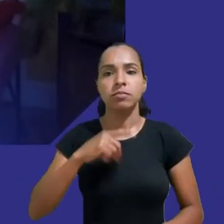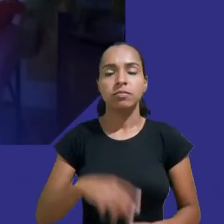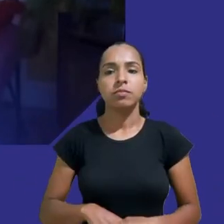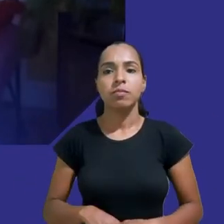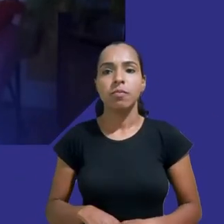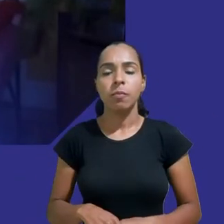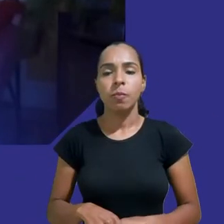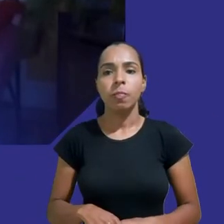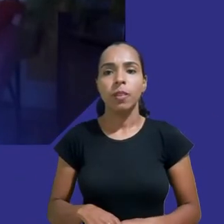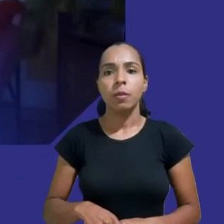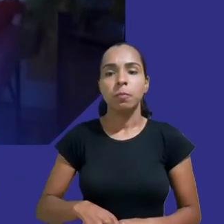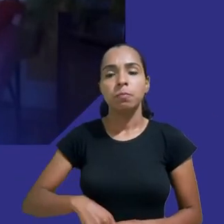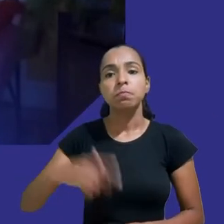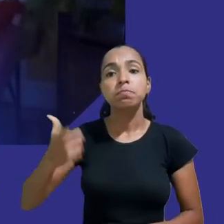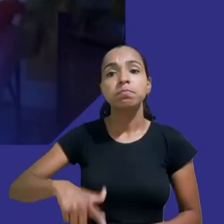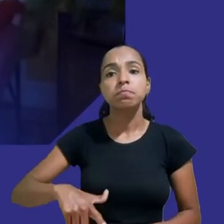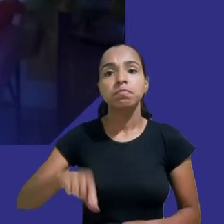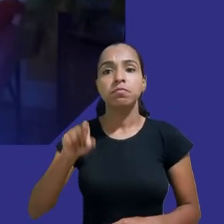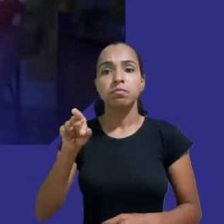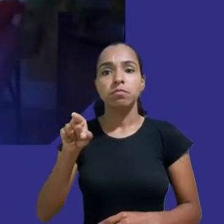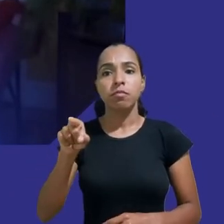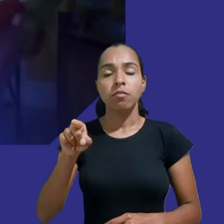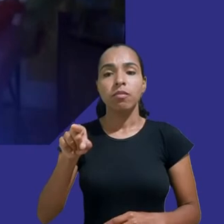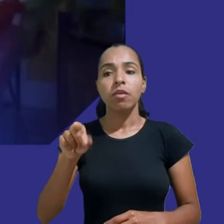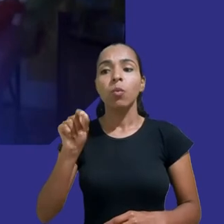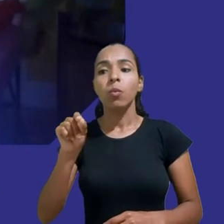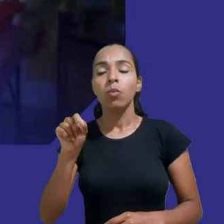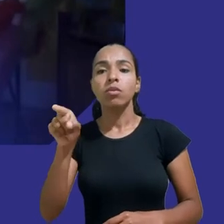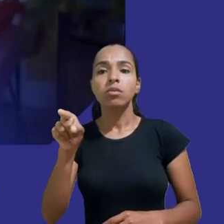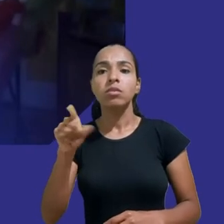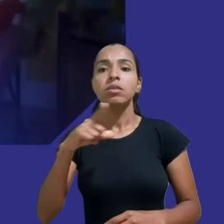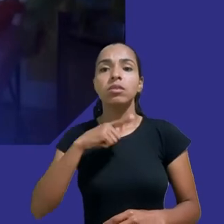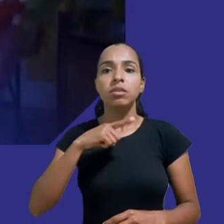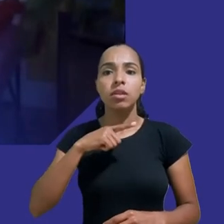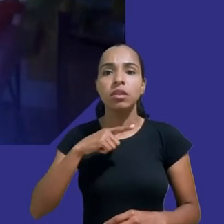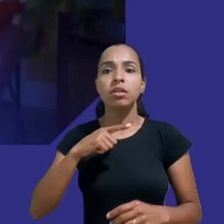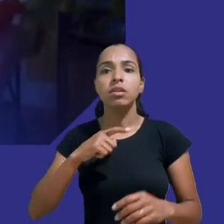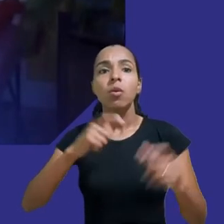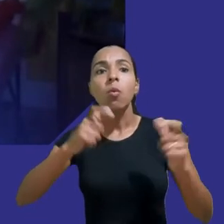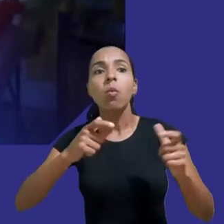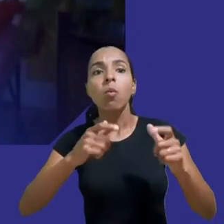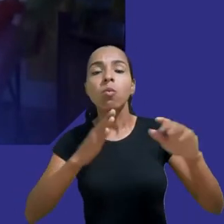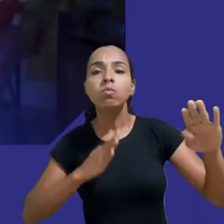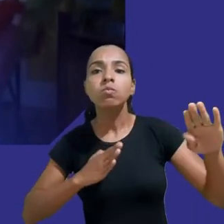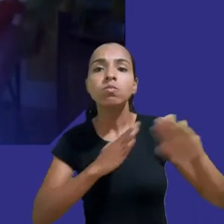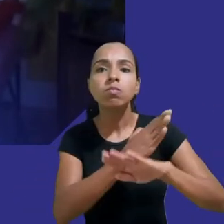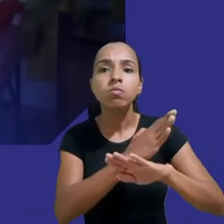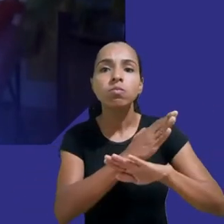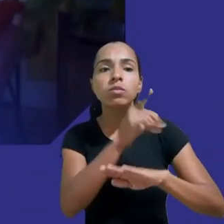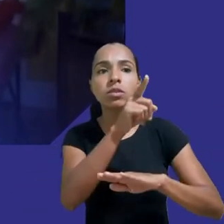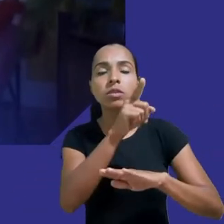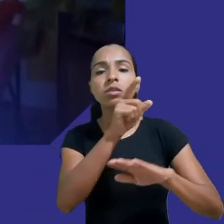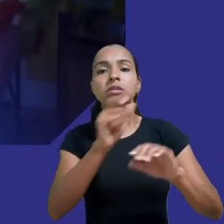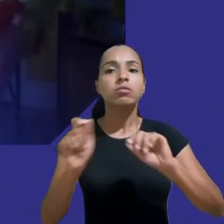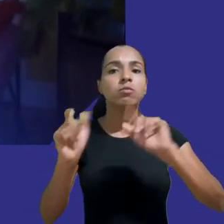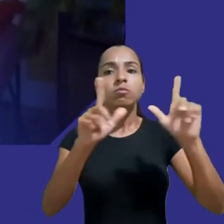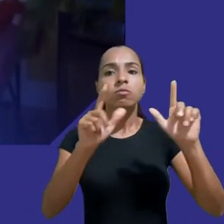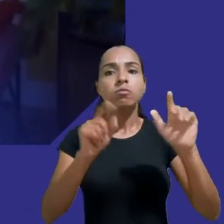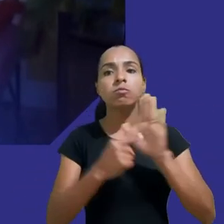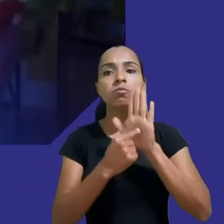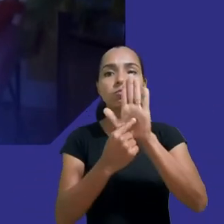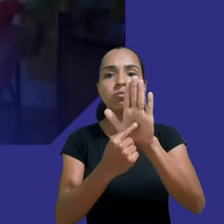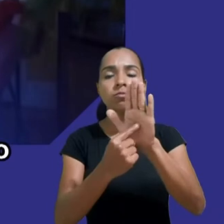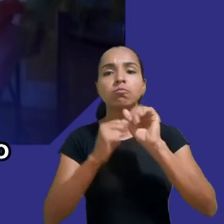to joining Five Rights he was at the New Economics Foundation where he led the digital economy program publishing